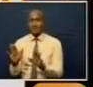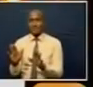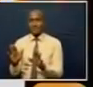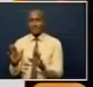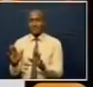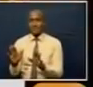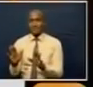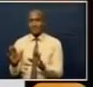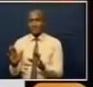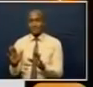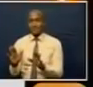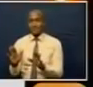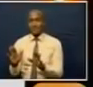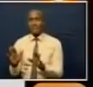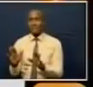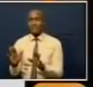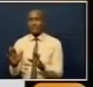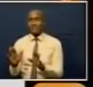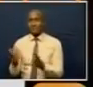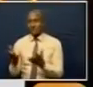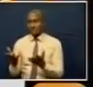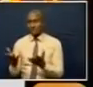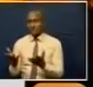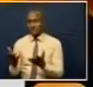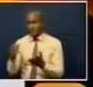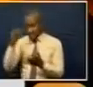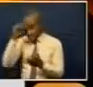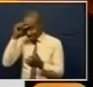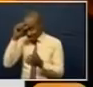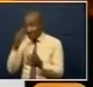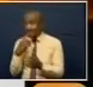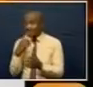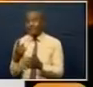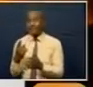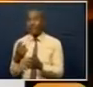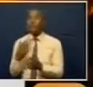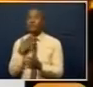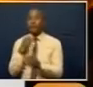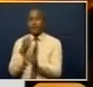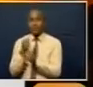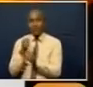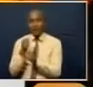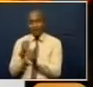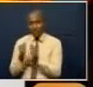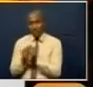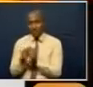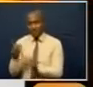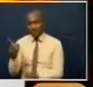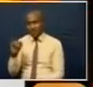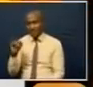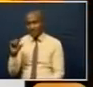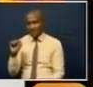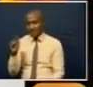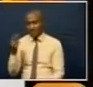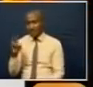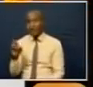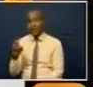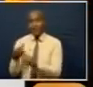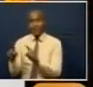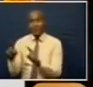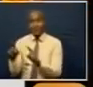and maybe, you know, so in as much as, and even the governor said it, that he'd have loved to continue working with Polycarp, but at the end of the day, it is